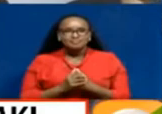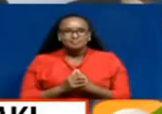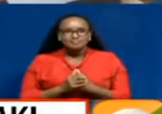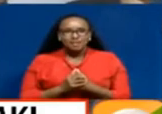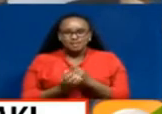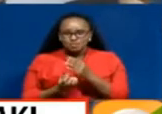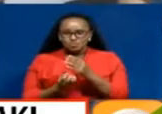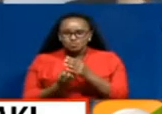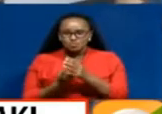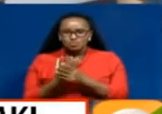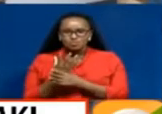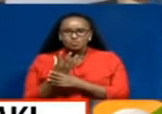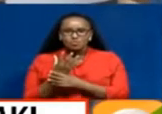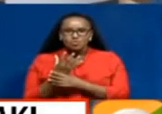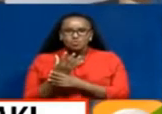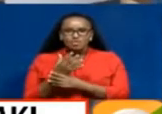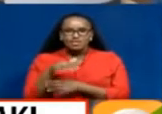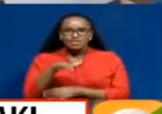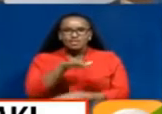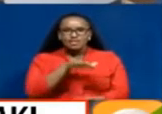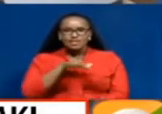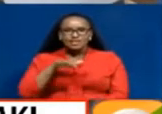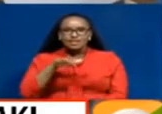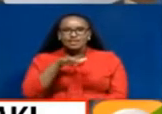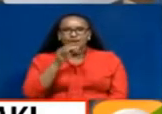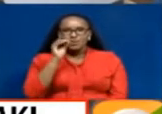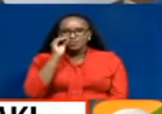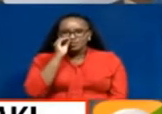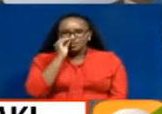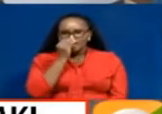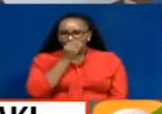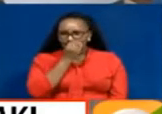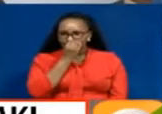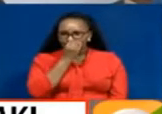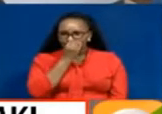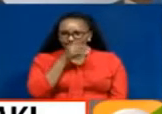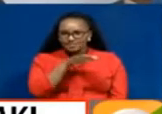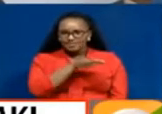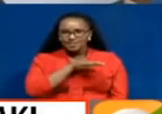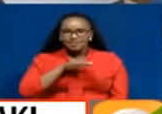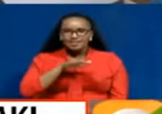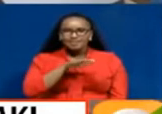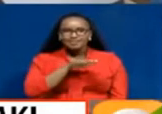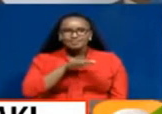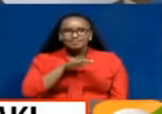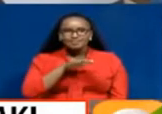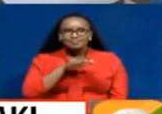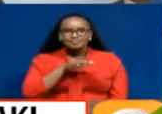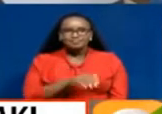brought up in Thunguri village in Odhaya.